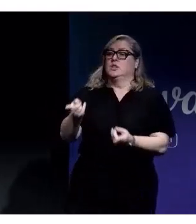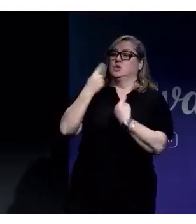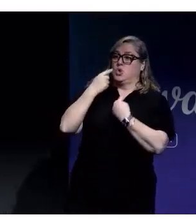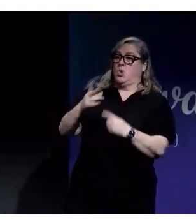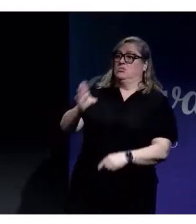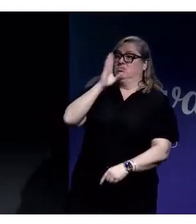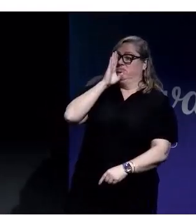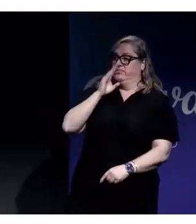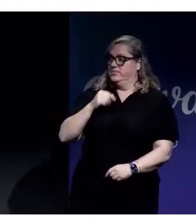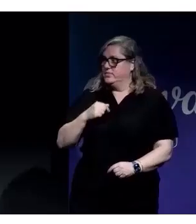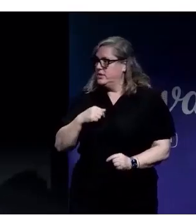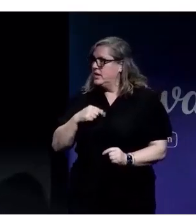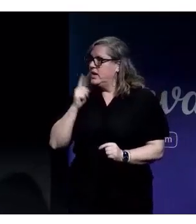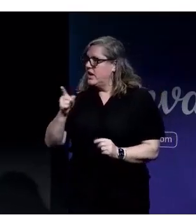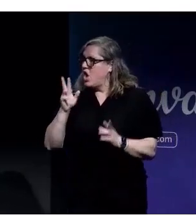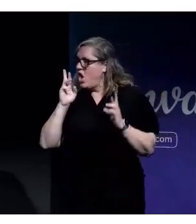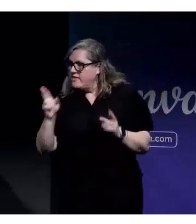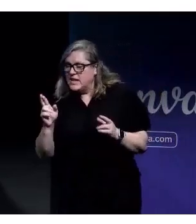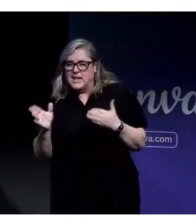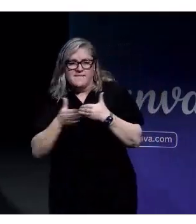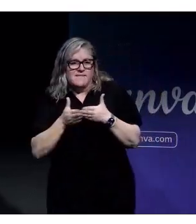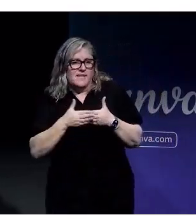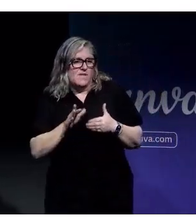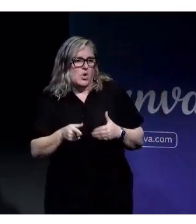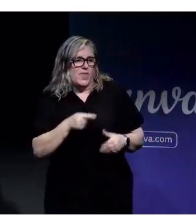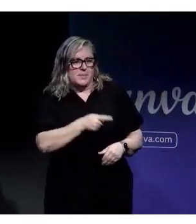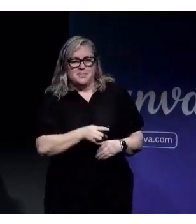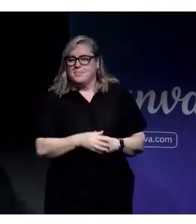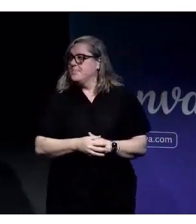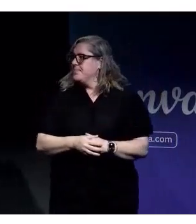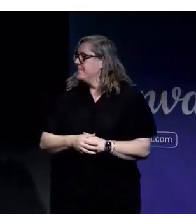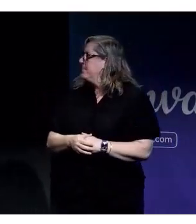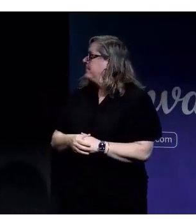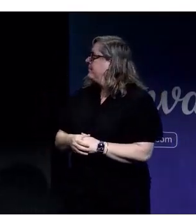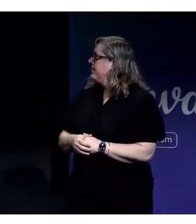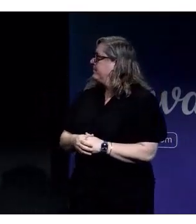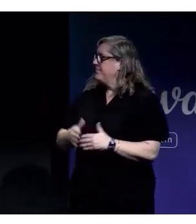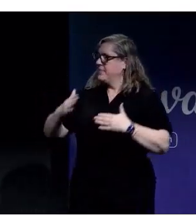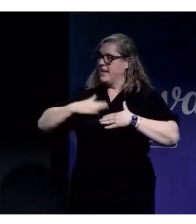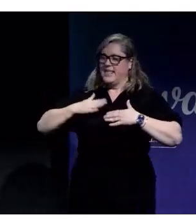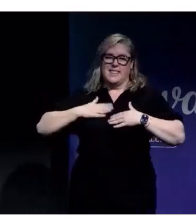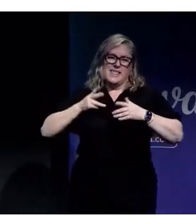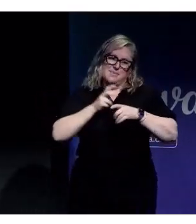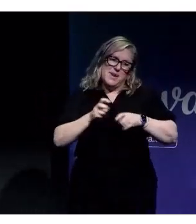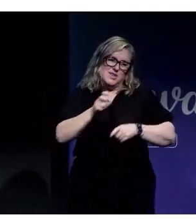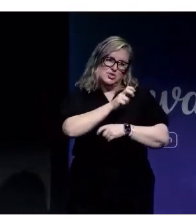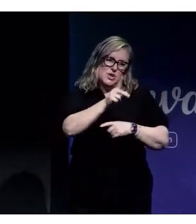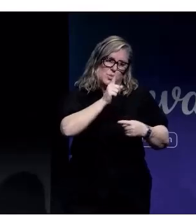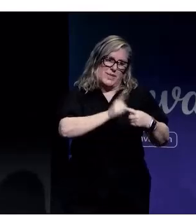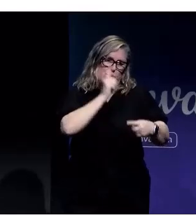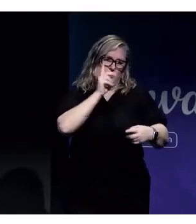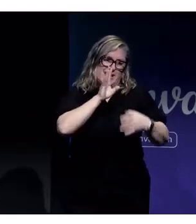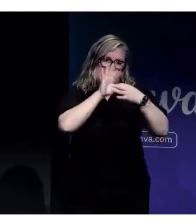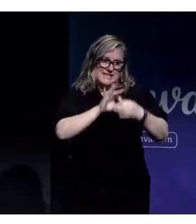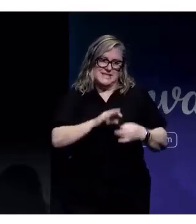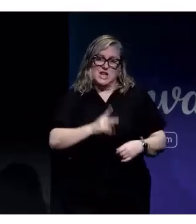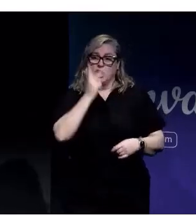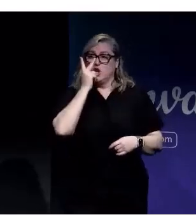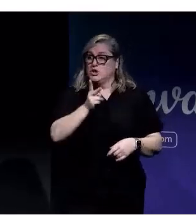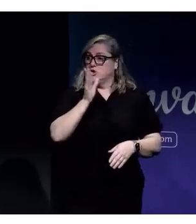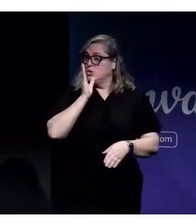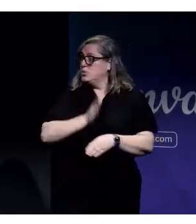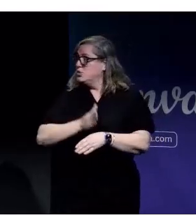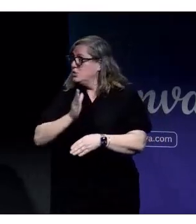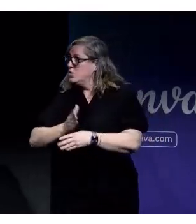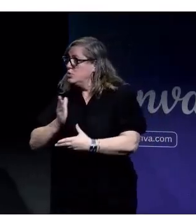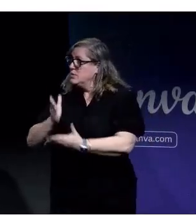square, and hopefully I've fixed it for them. So that's my journey with quick links. Like I said, 2 jobs on offer. If you